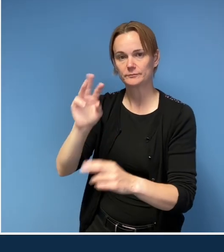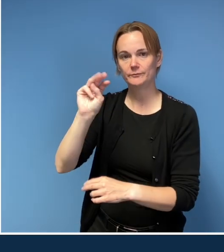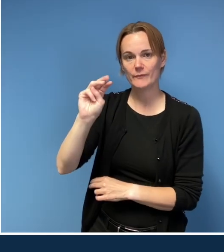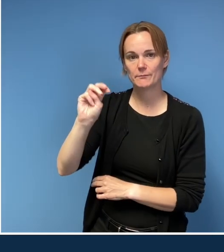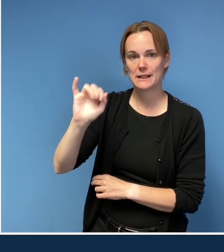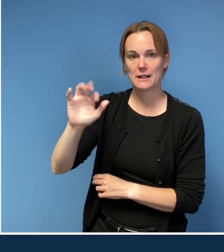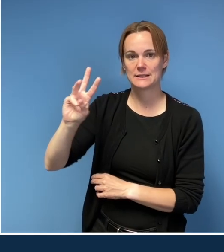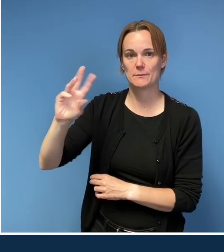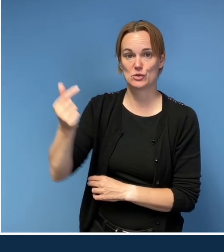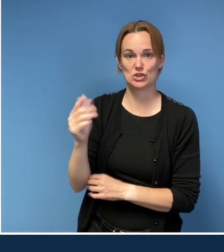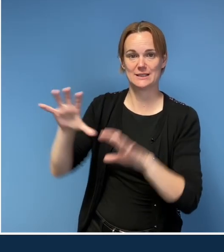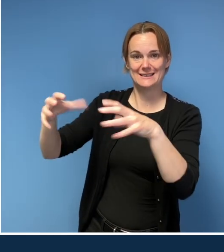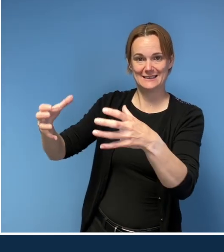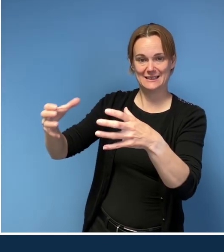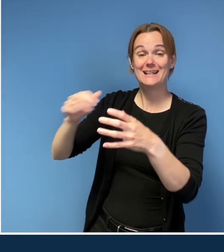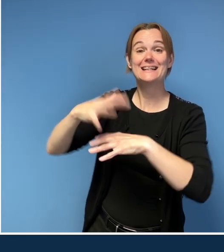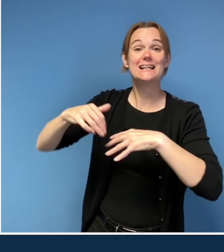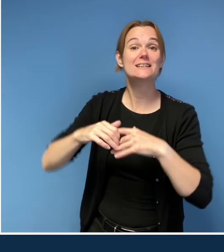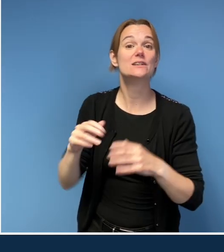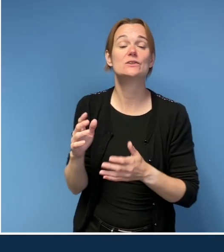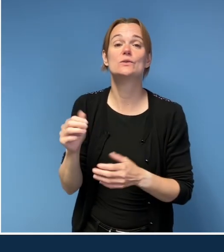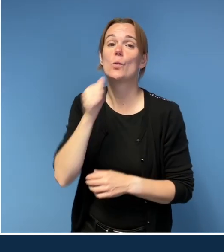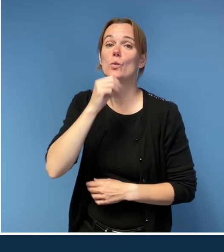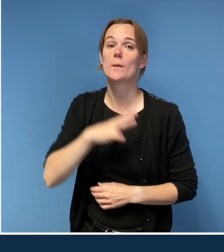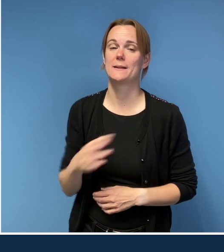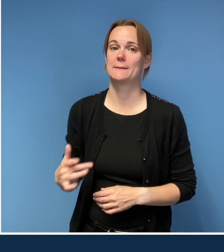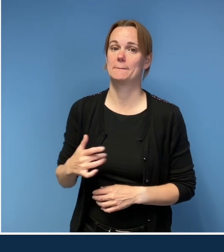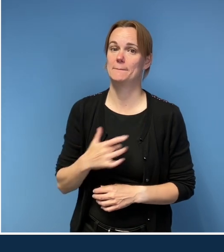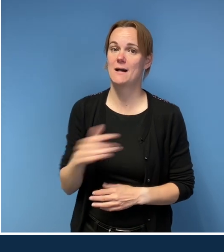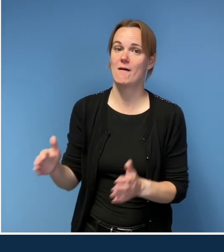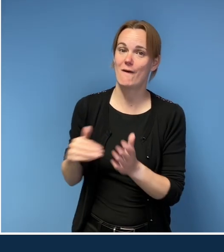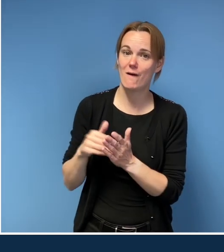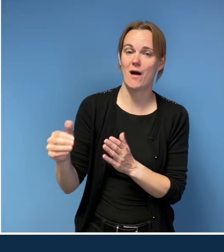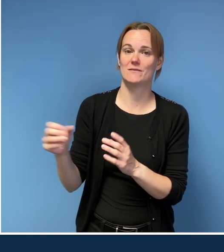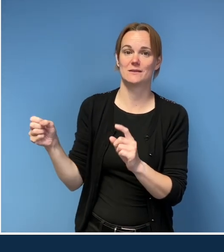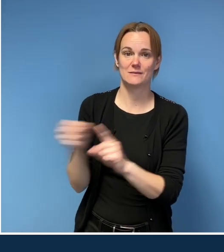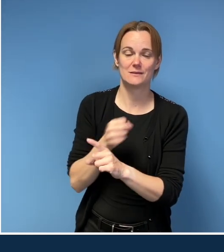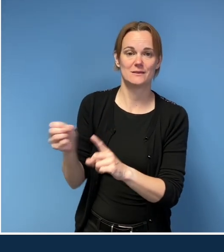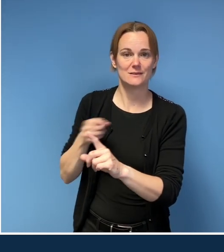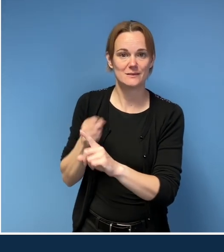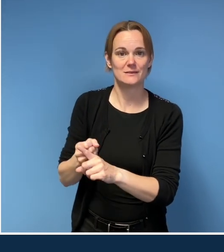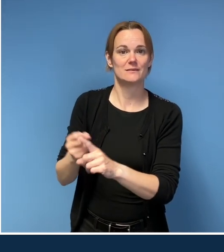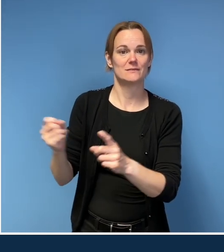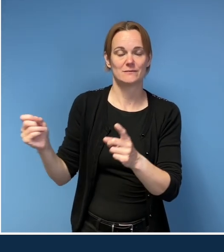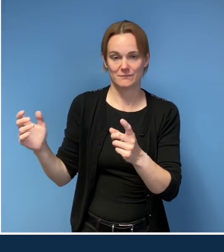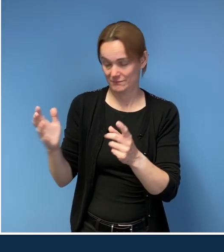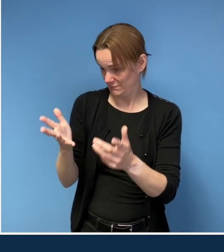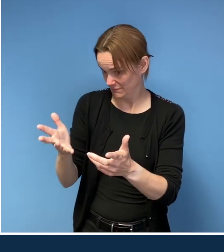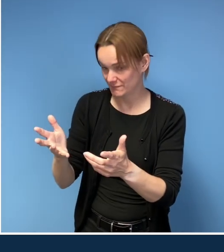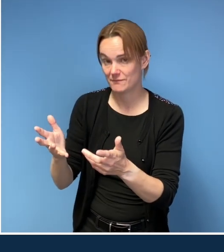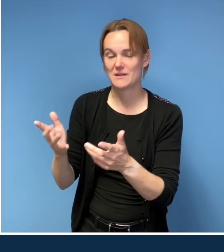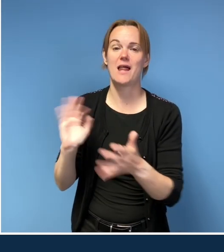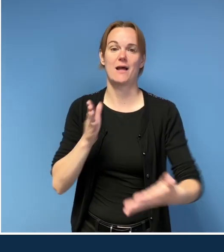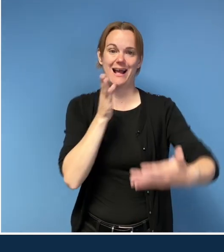violence, and the state fails to respond to that, it develops deep violations of those treaty commitments. So